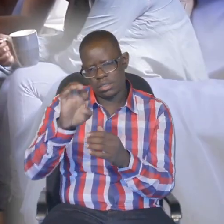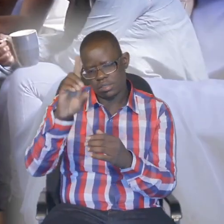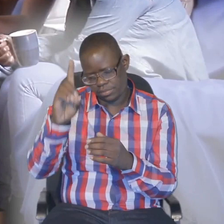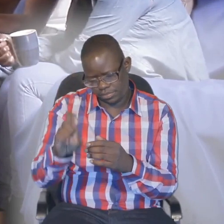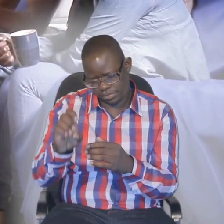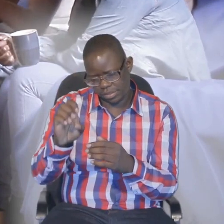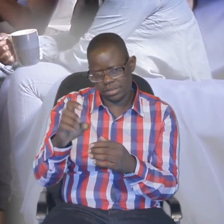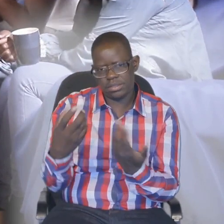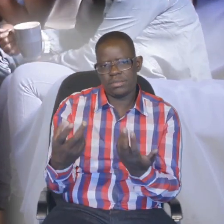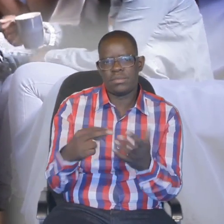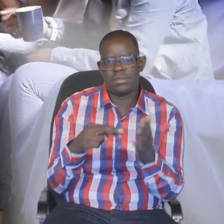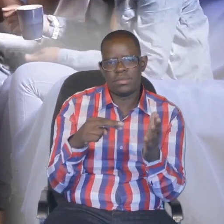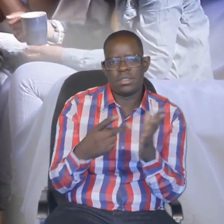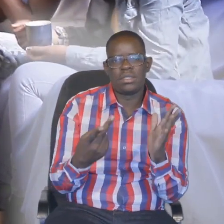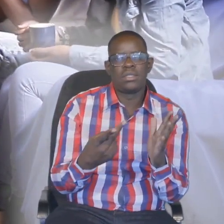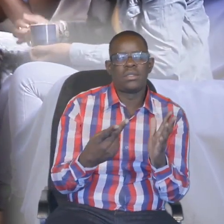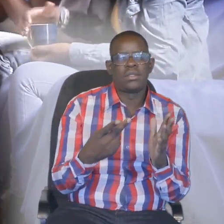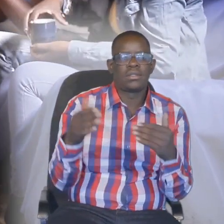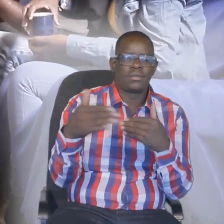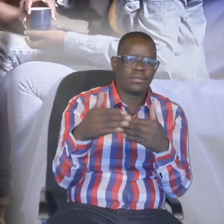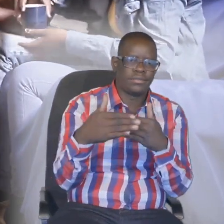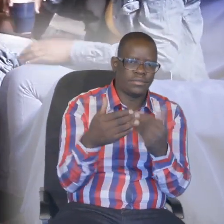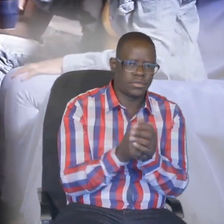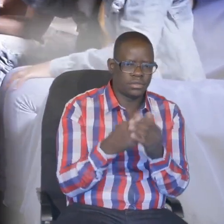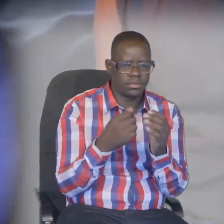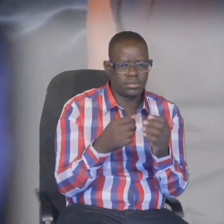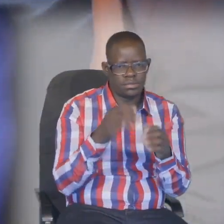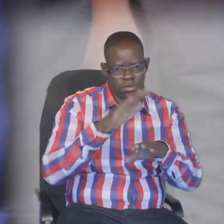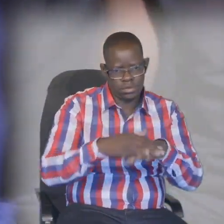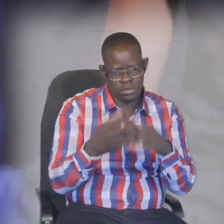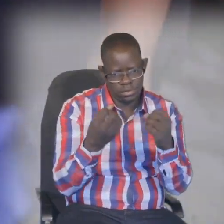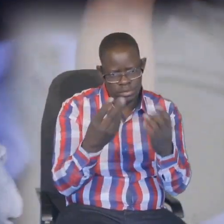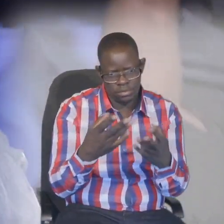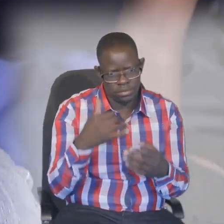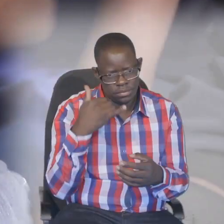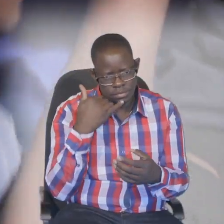That's correct, Cecil. Well, guys, come closer. I have more examples on.